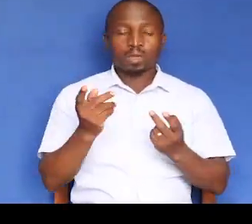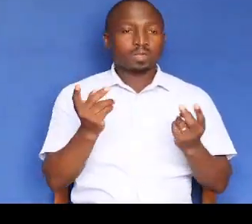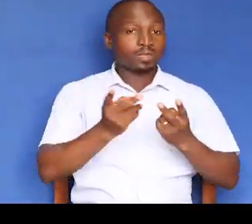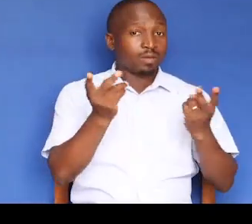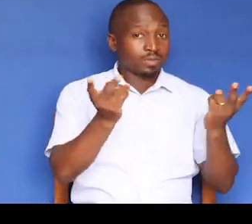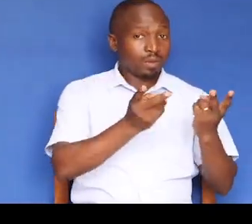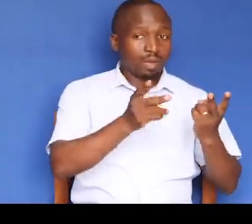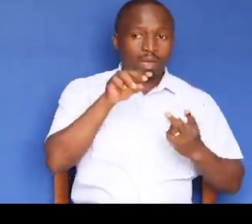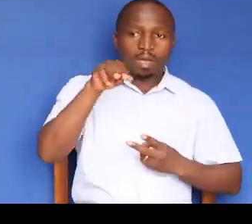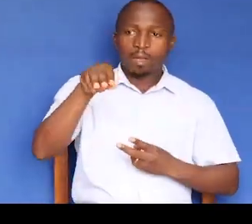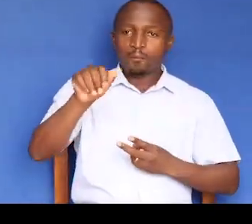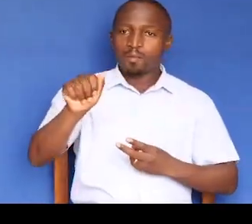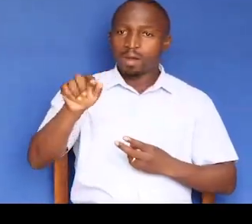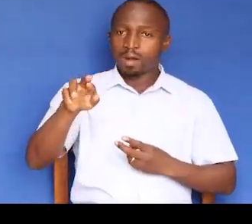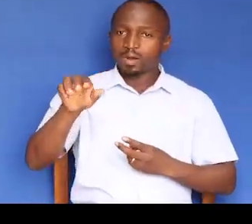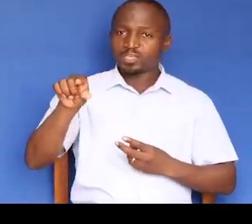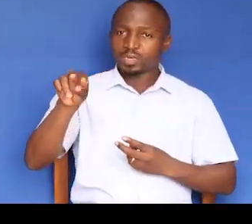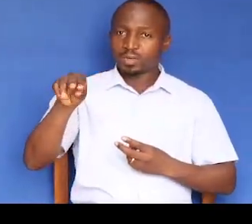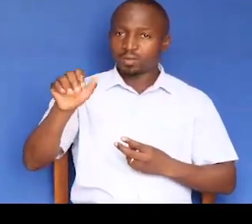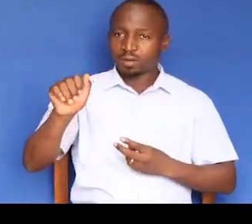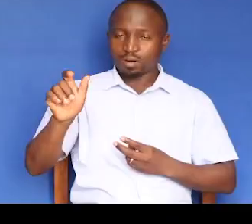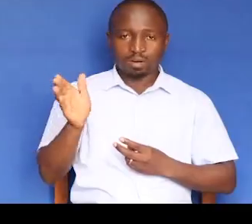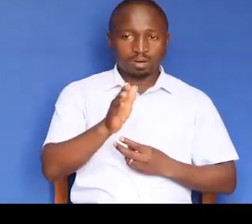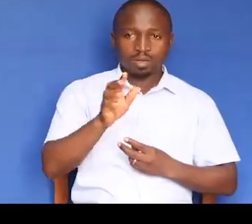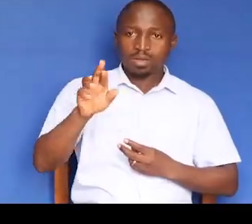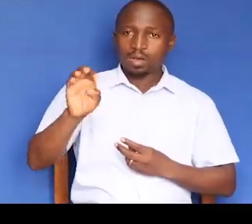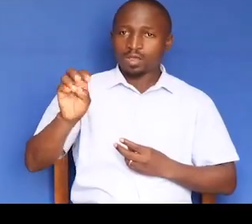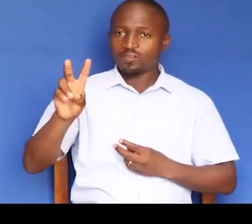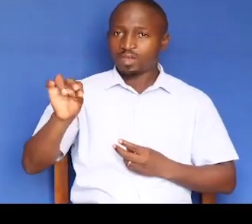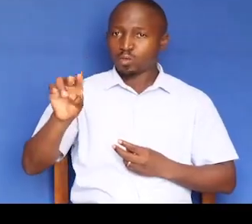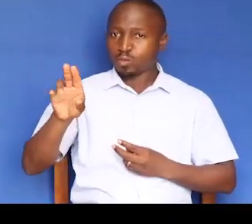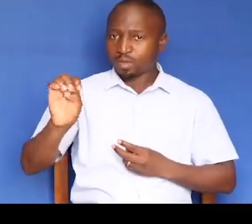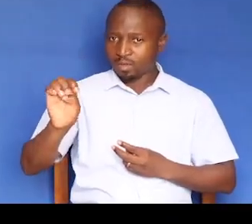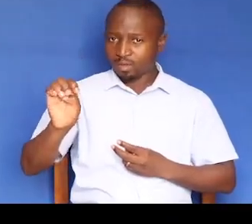marginal revenue. The difference is at marginal revenue we use total